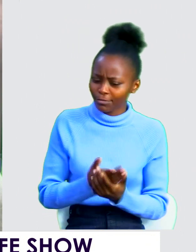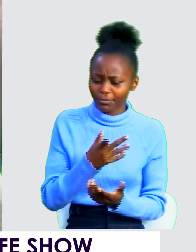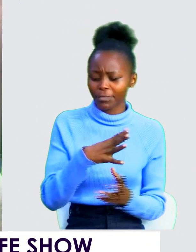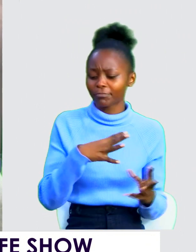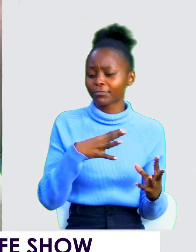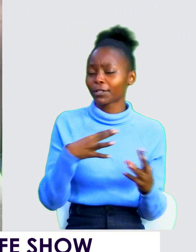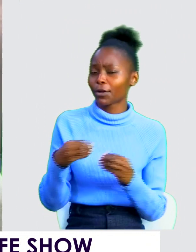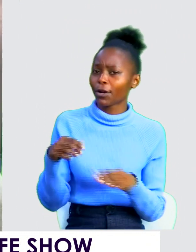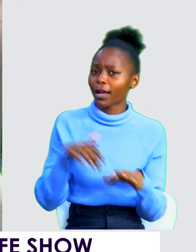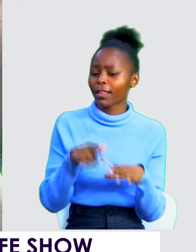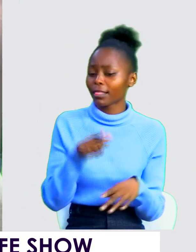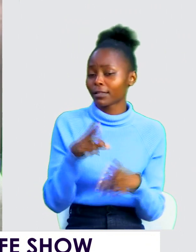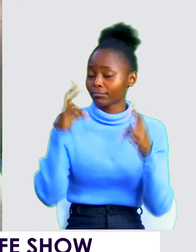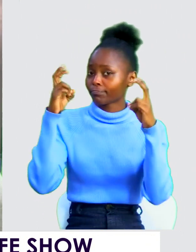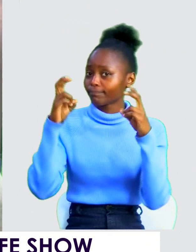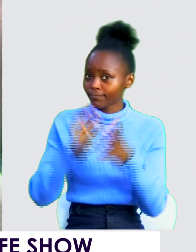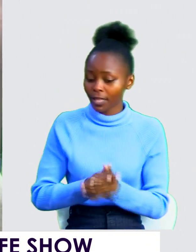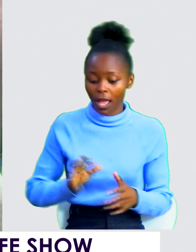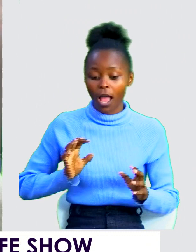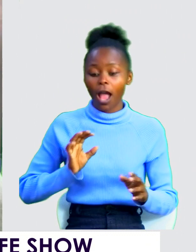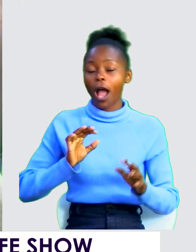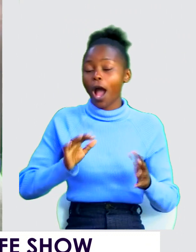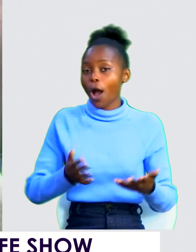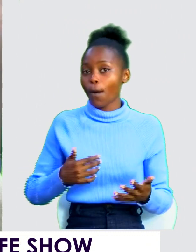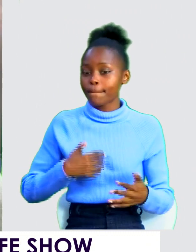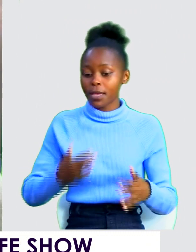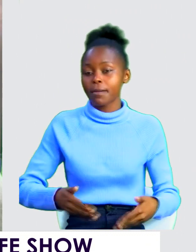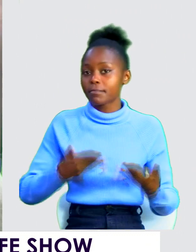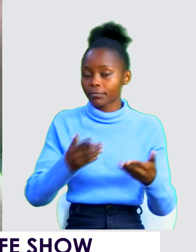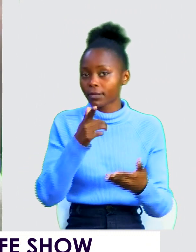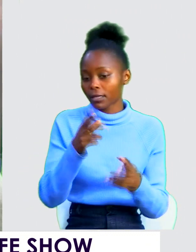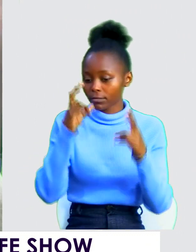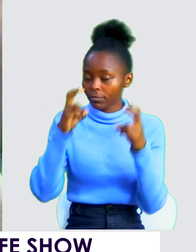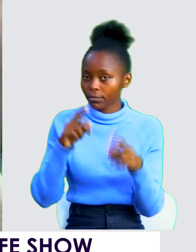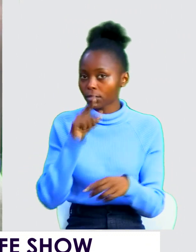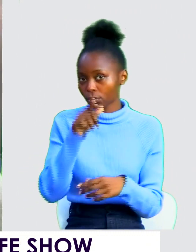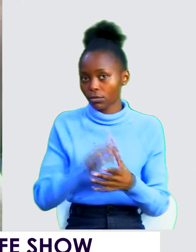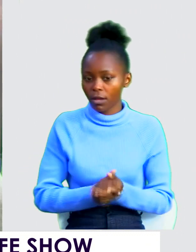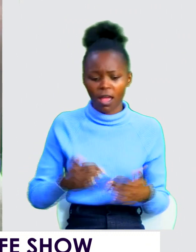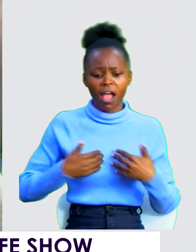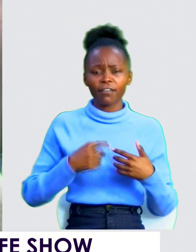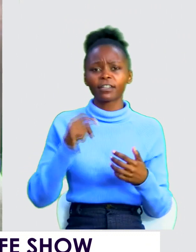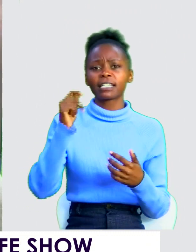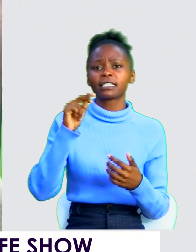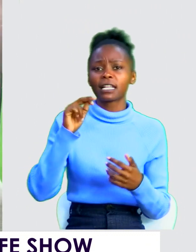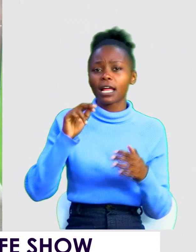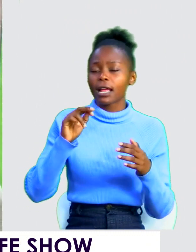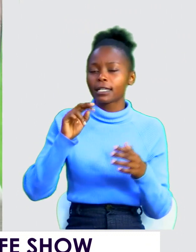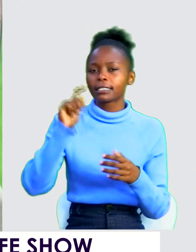I bring it to you? Because there are tips about courage. For